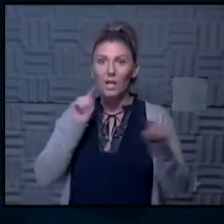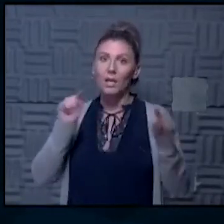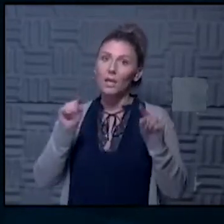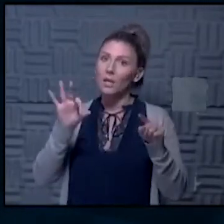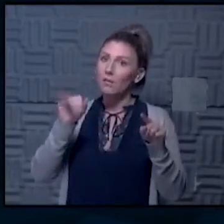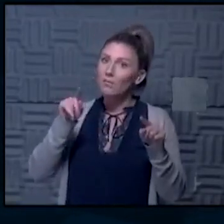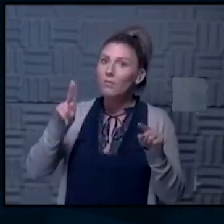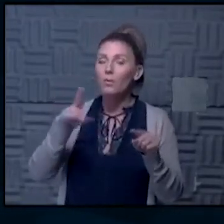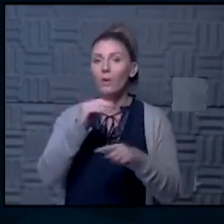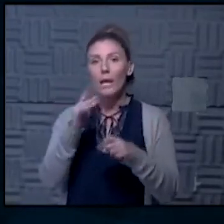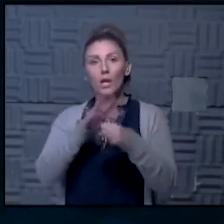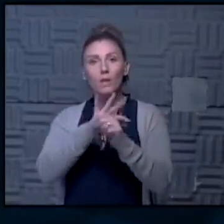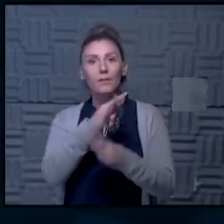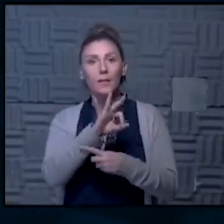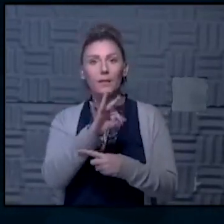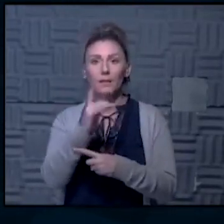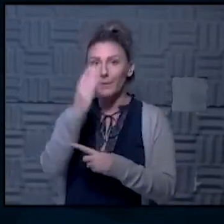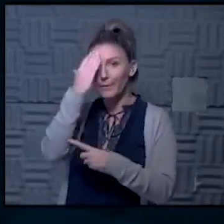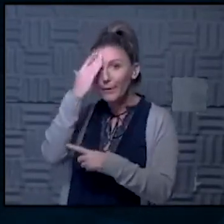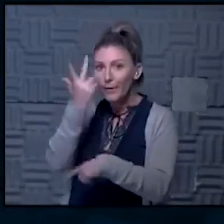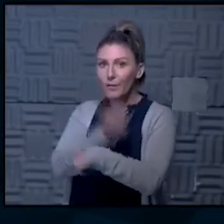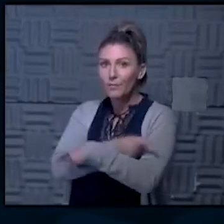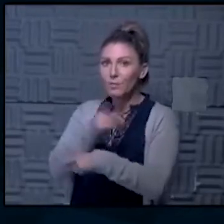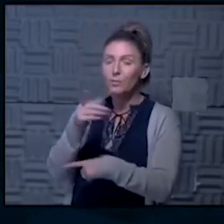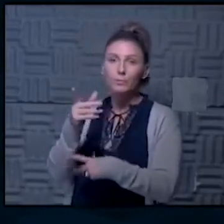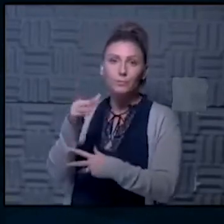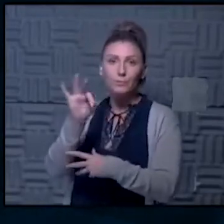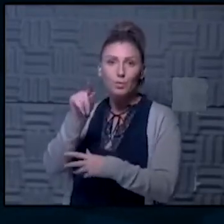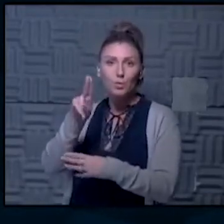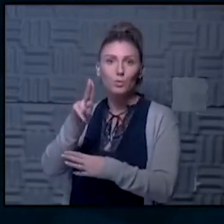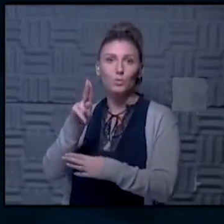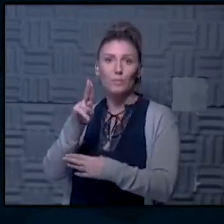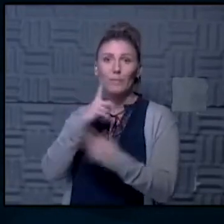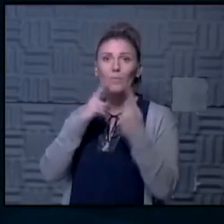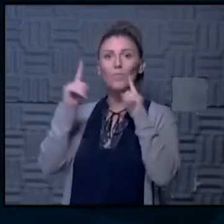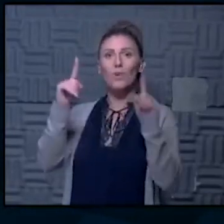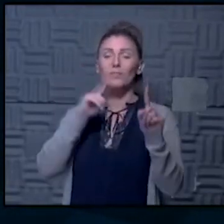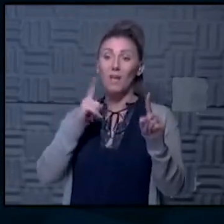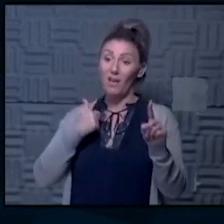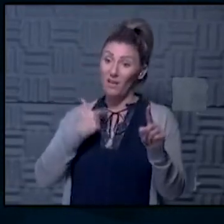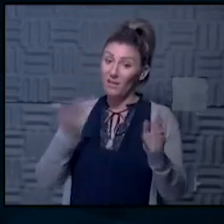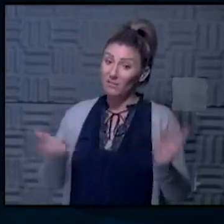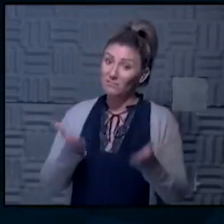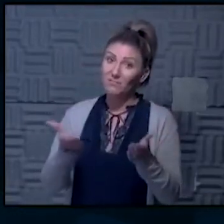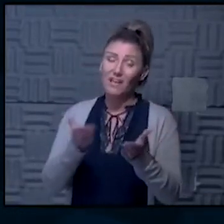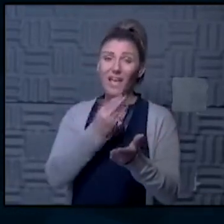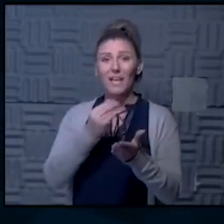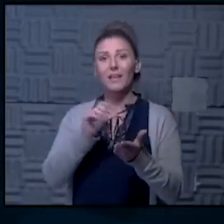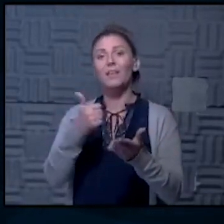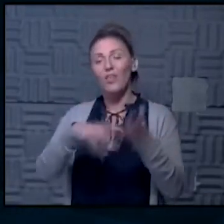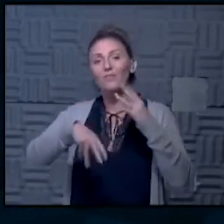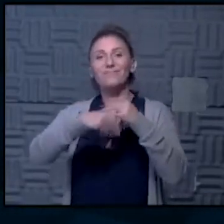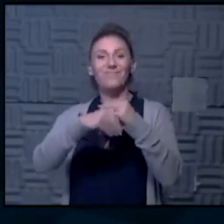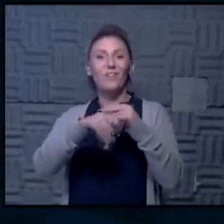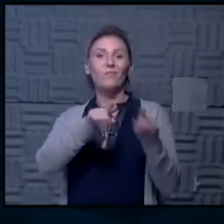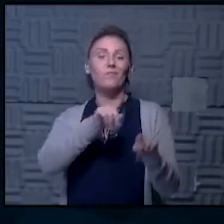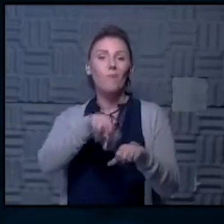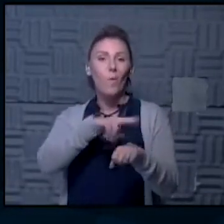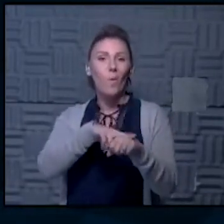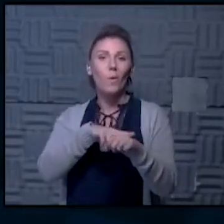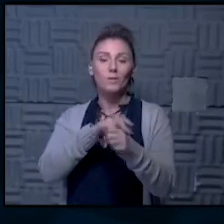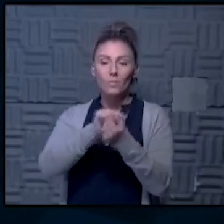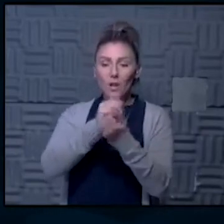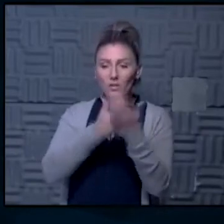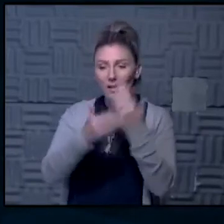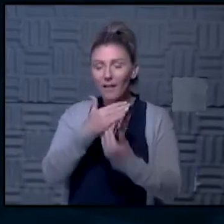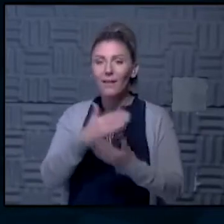we know the flu shot works. So that's been my real push right now, as well as with the other washing of the hands and social distancing and trying to